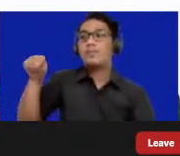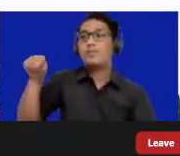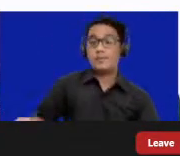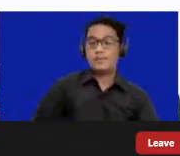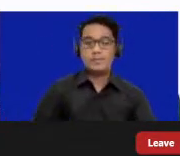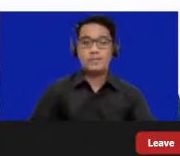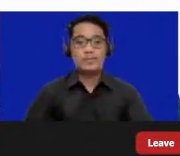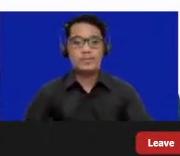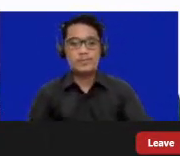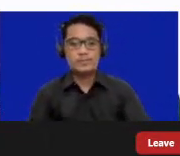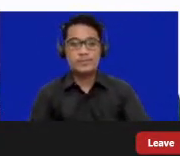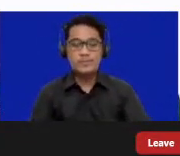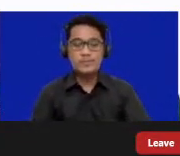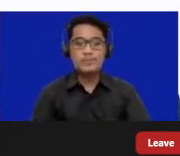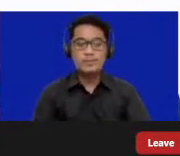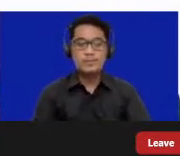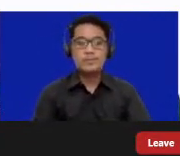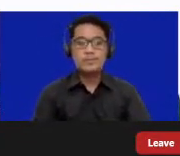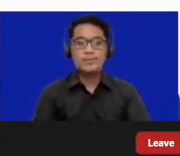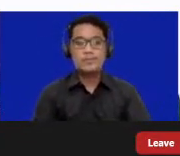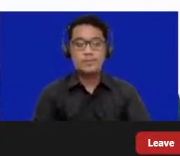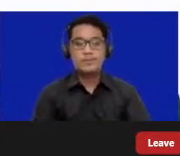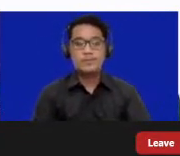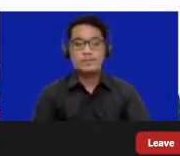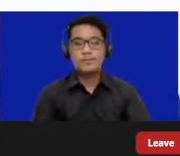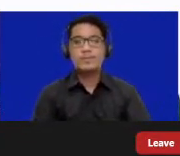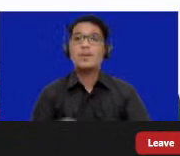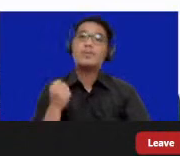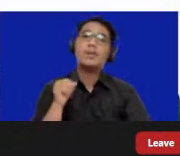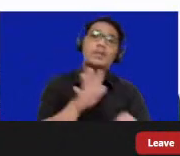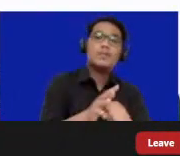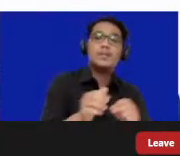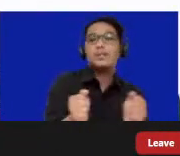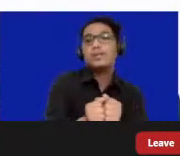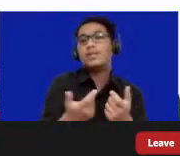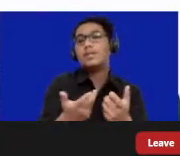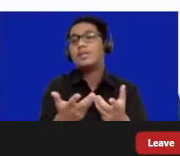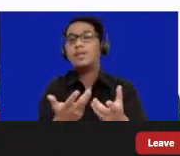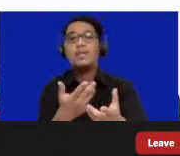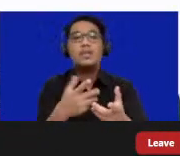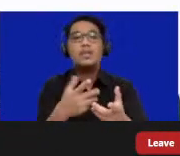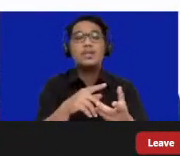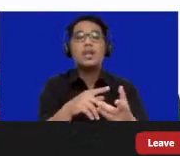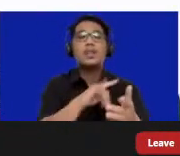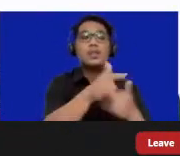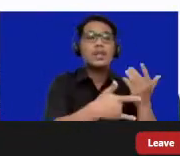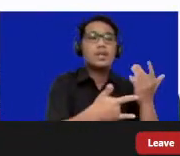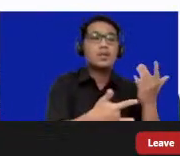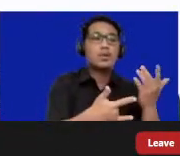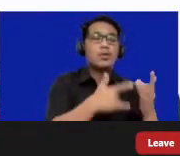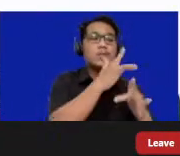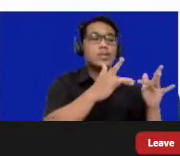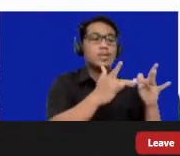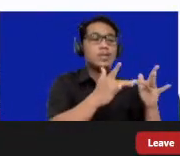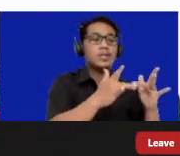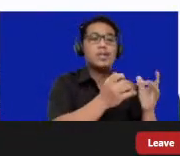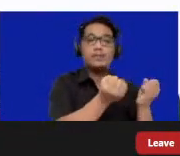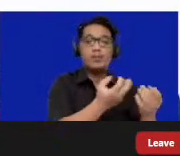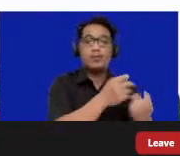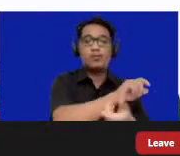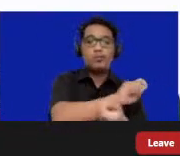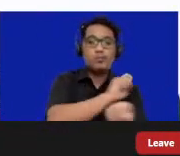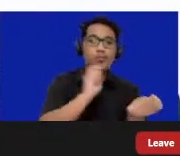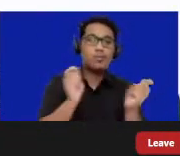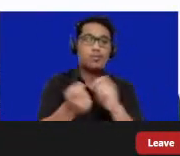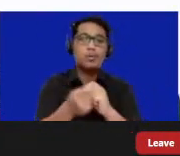pandemic with transformation of digital technology is an interesting lessons learned, and also